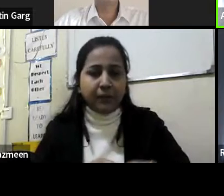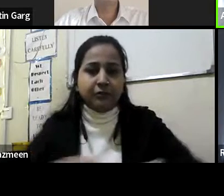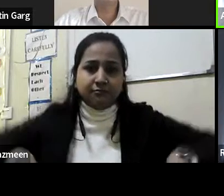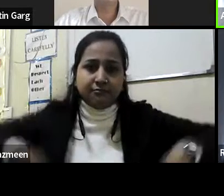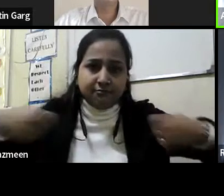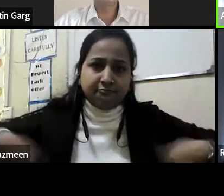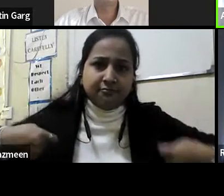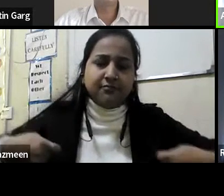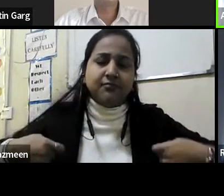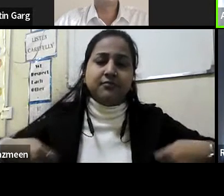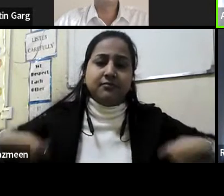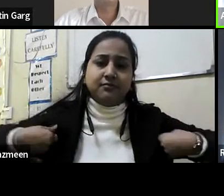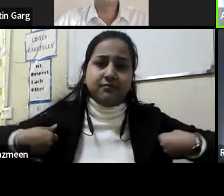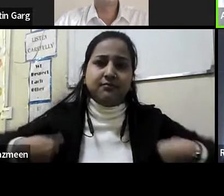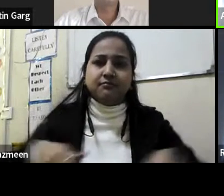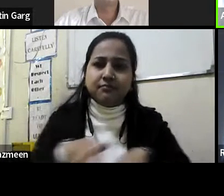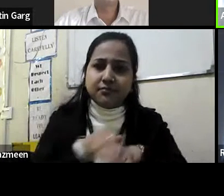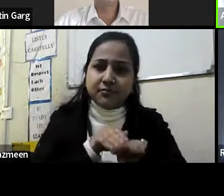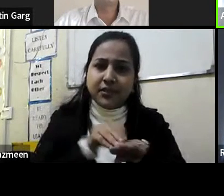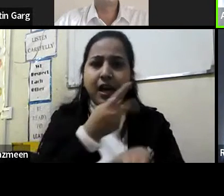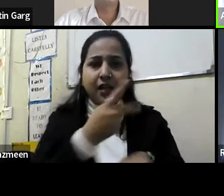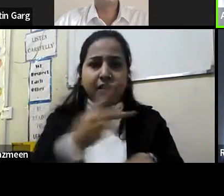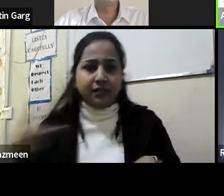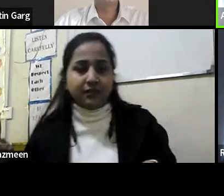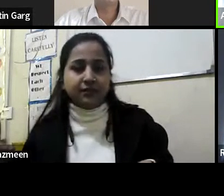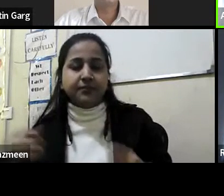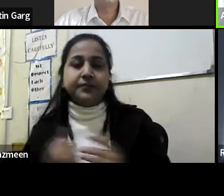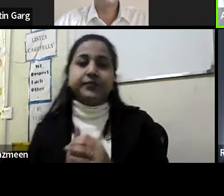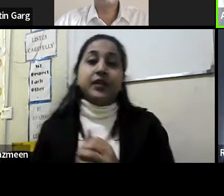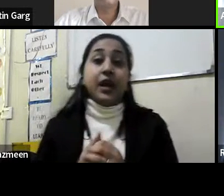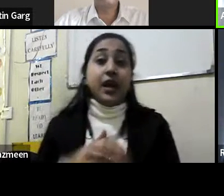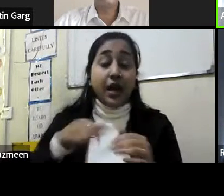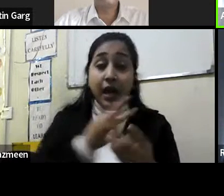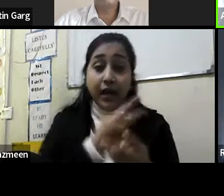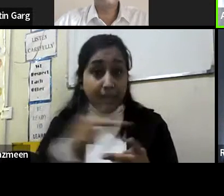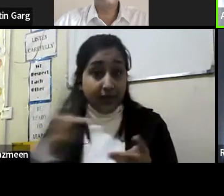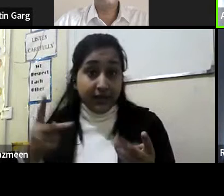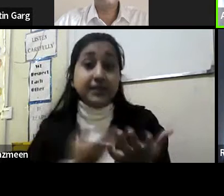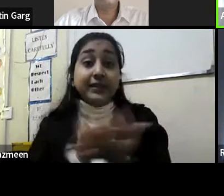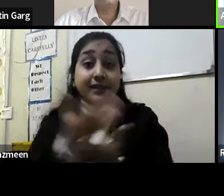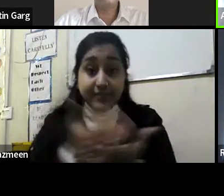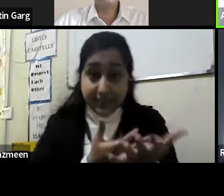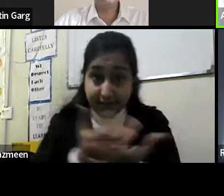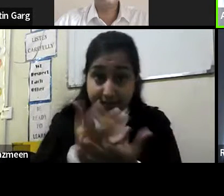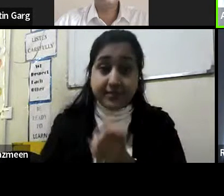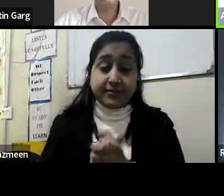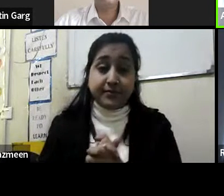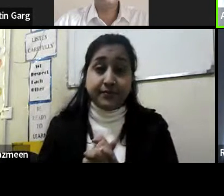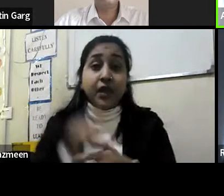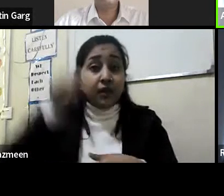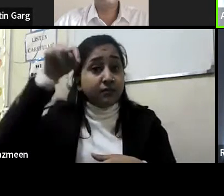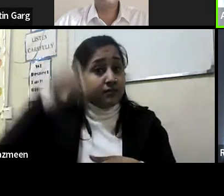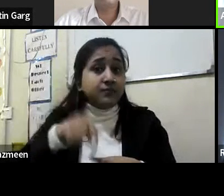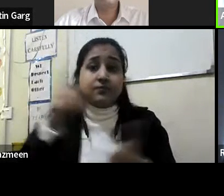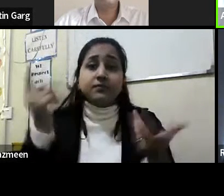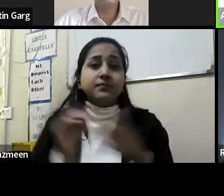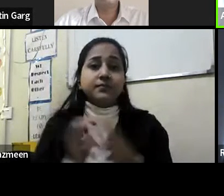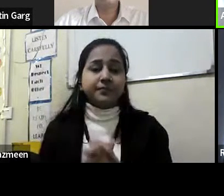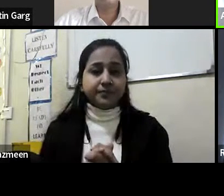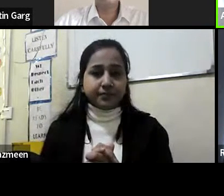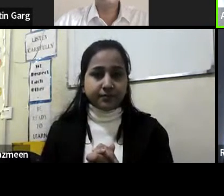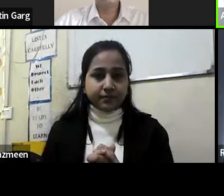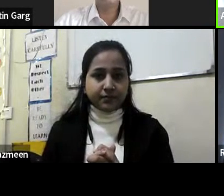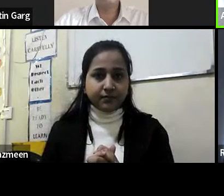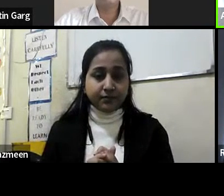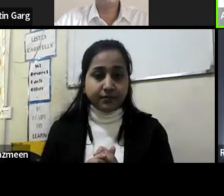of India. We'll definitely incorporate those into our discussion today. And today, as I mentioned,